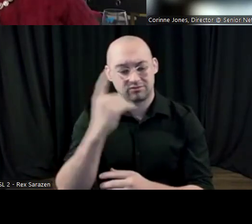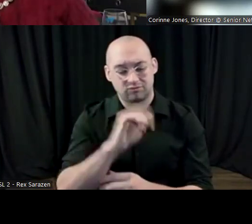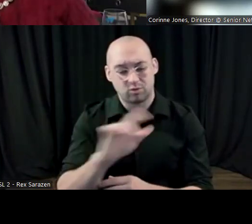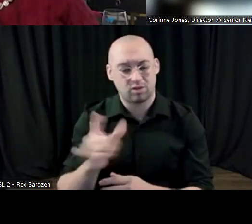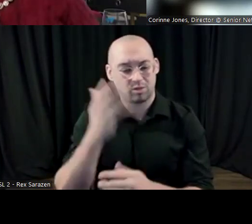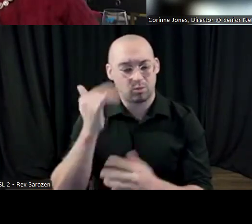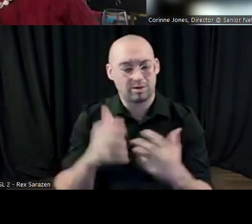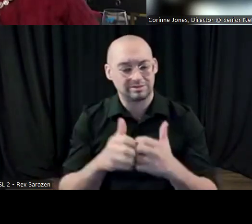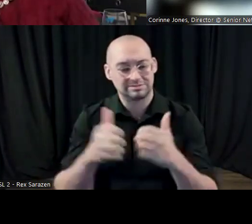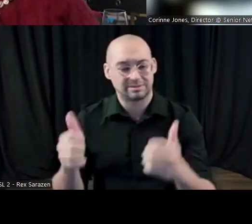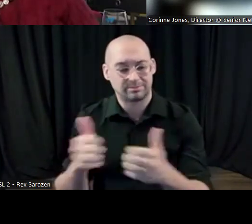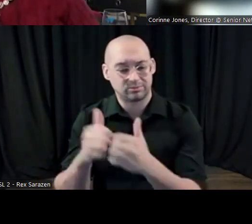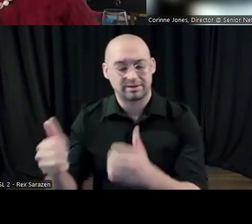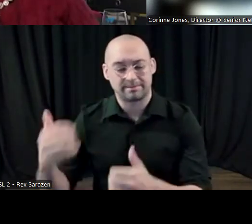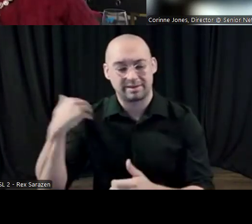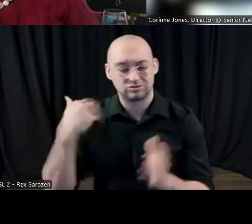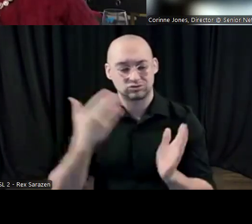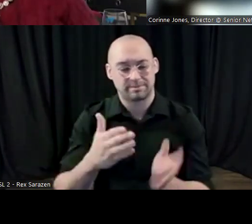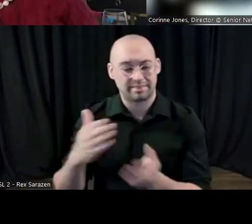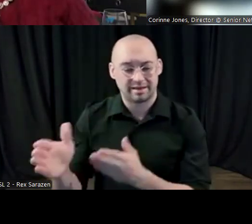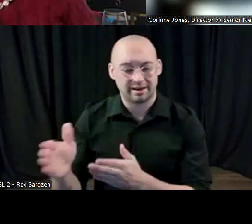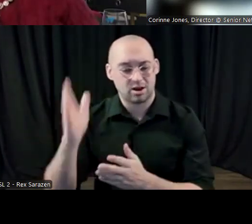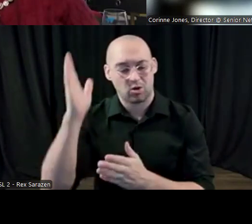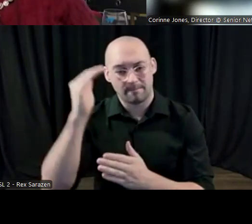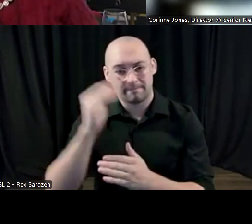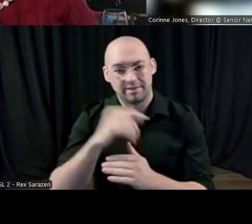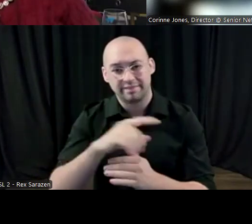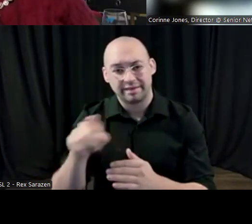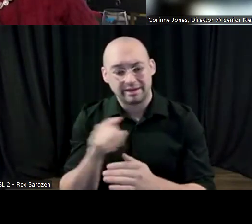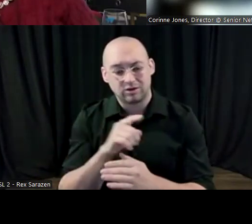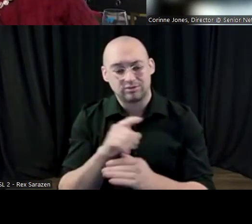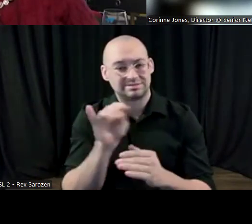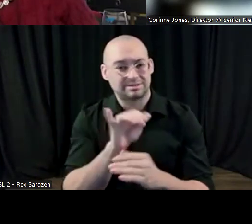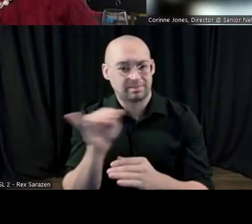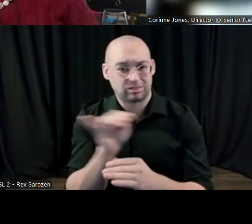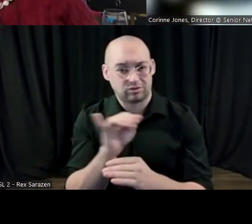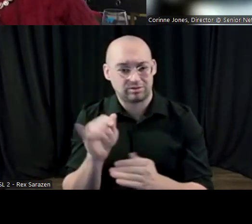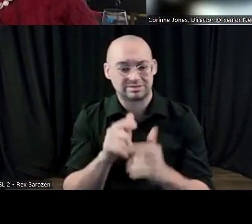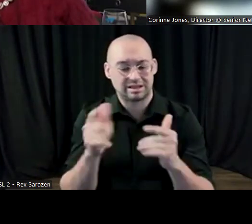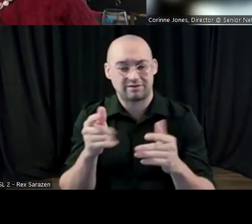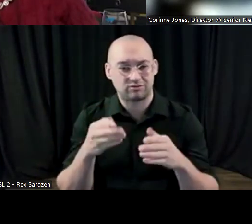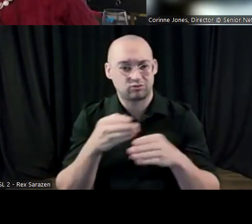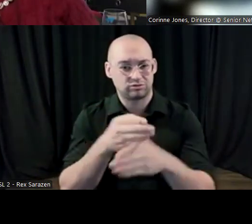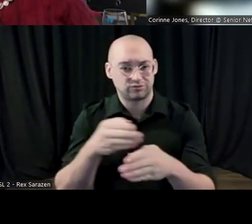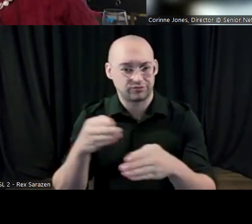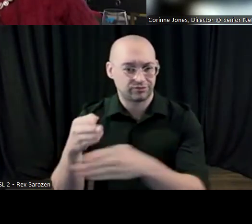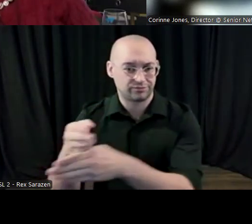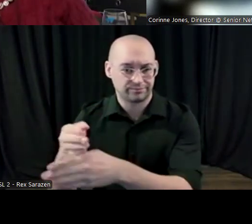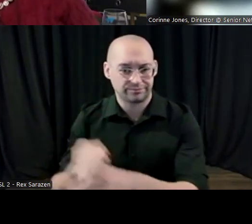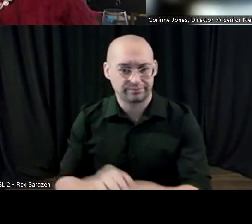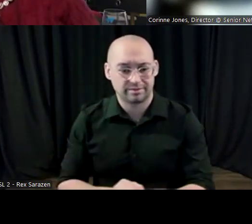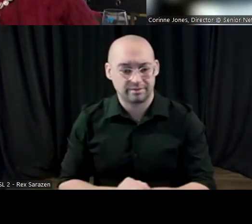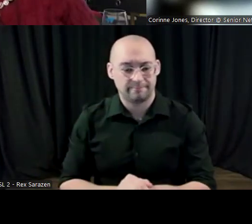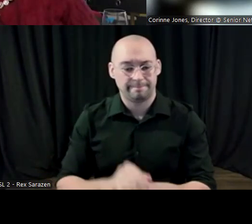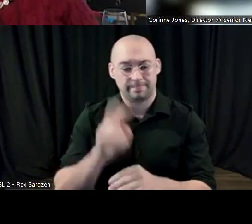separate master plan? And I hope that they're similar and that there's lots of crossover, because again, it'll just be two